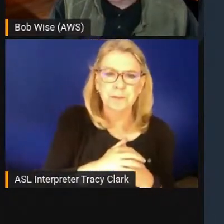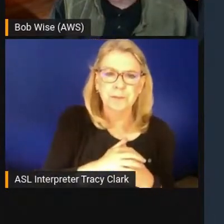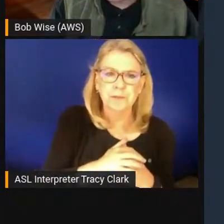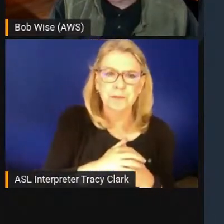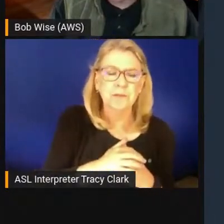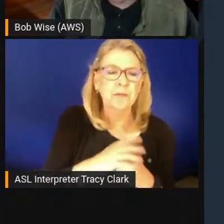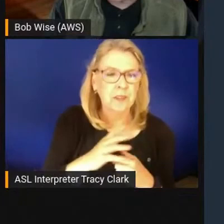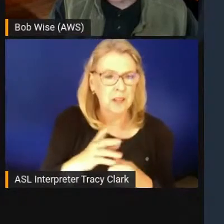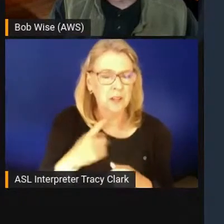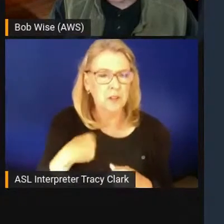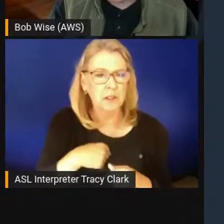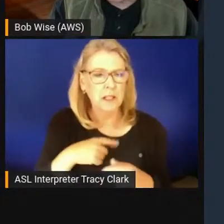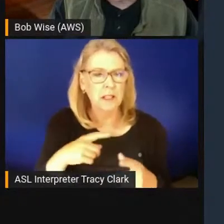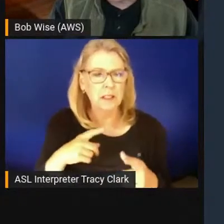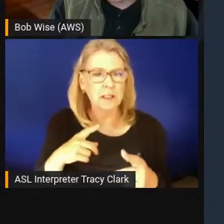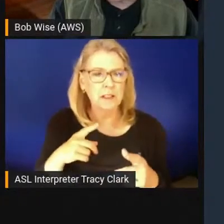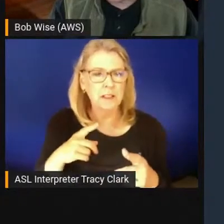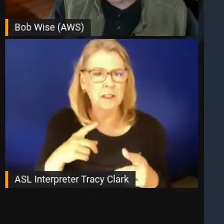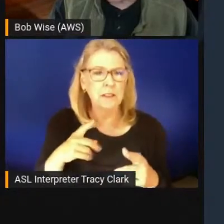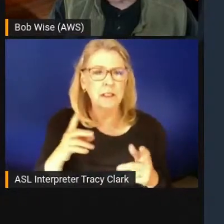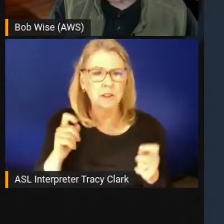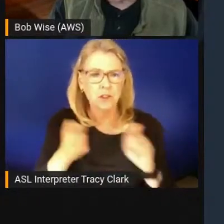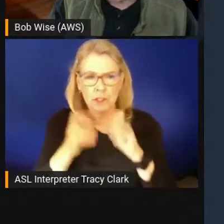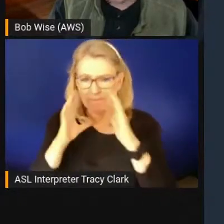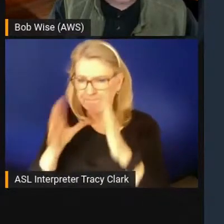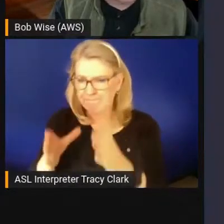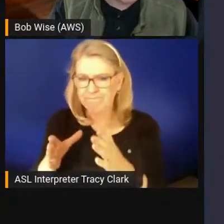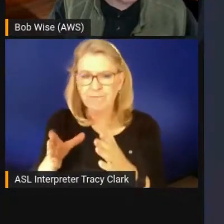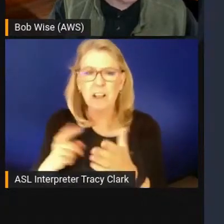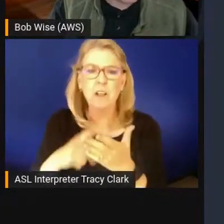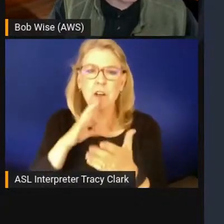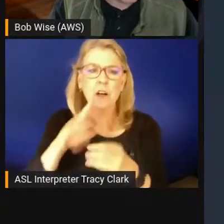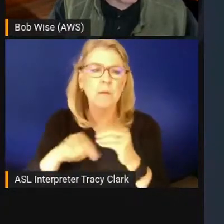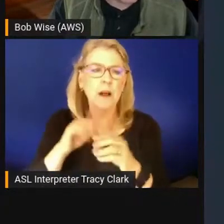So let's shift gears here a little bit, talk about deploying Kubernetes